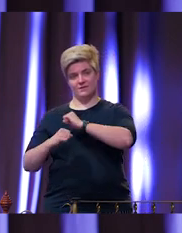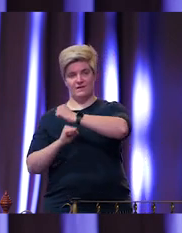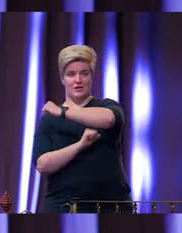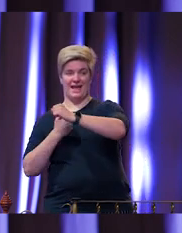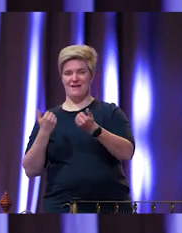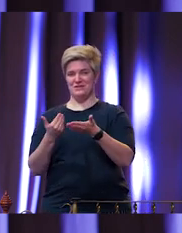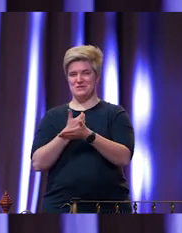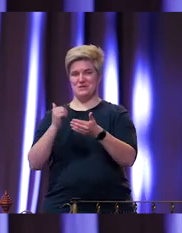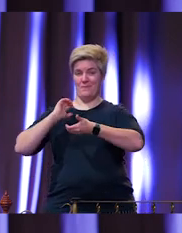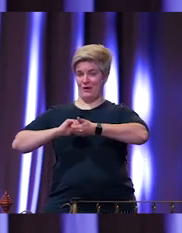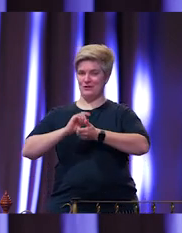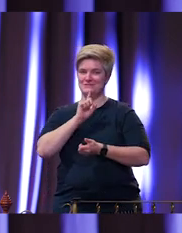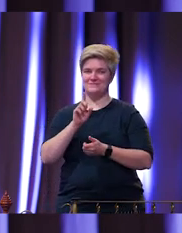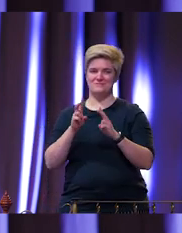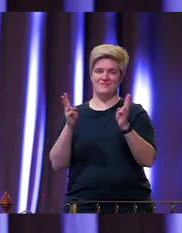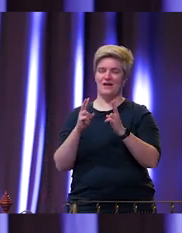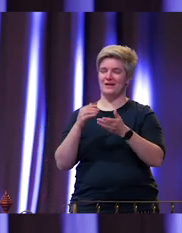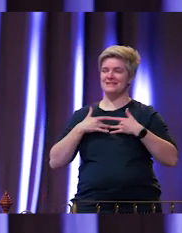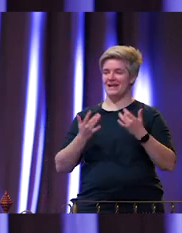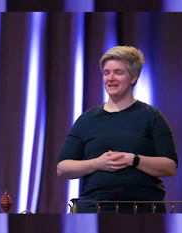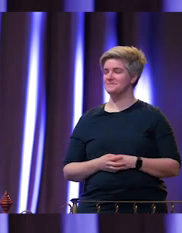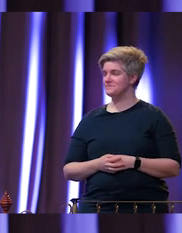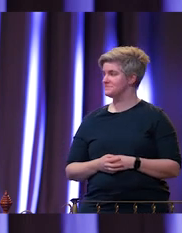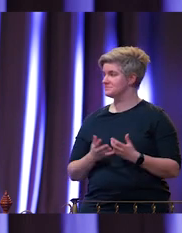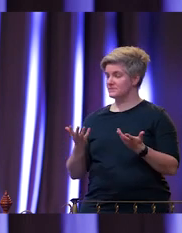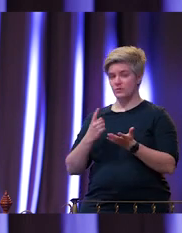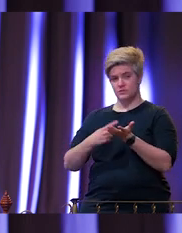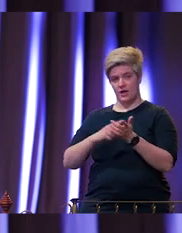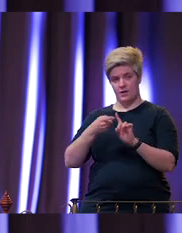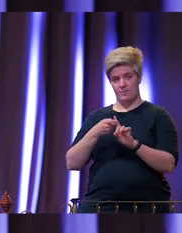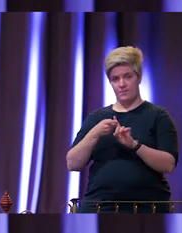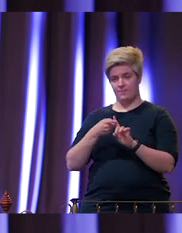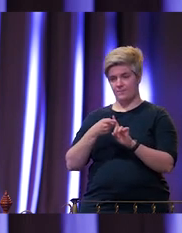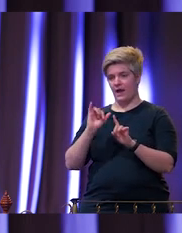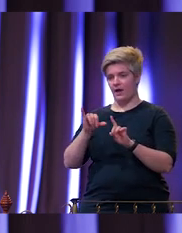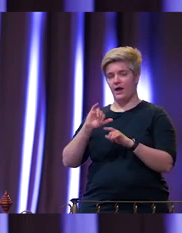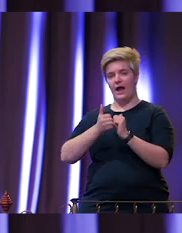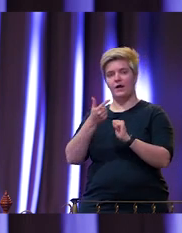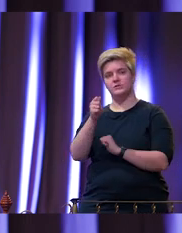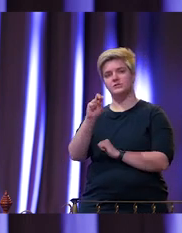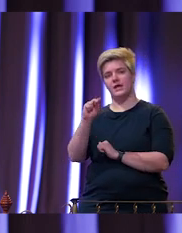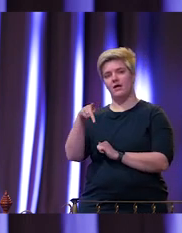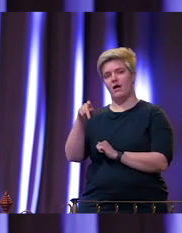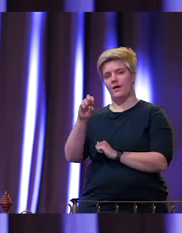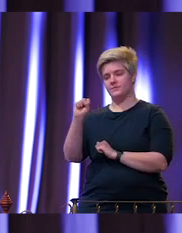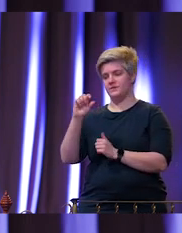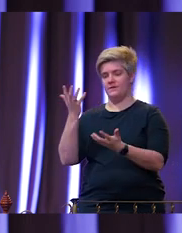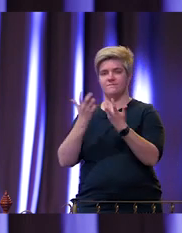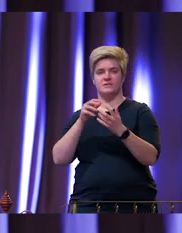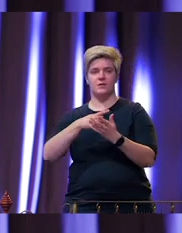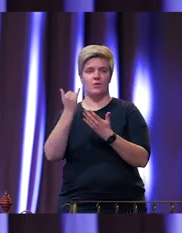very exciting. So why don't we talk a little bit about how GenOps fits into the program moving forward, and then again, any